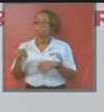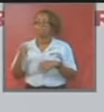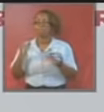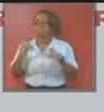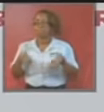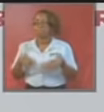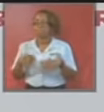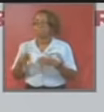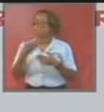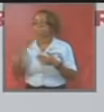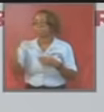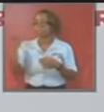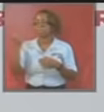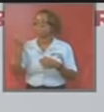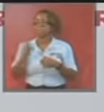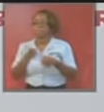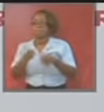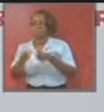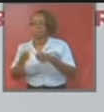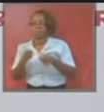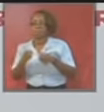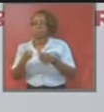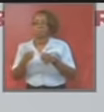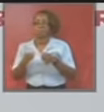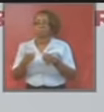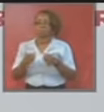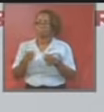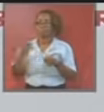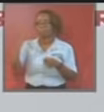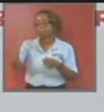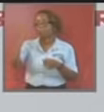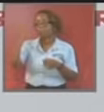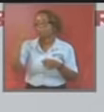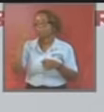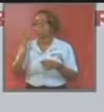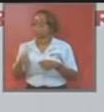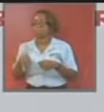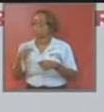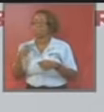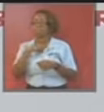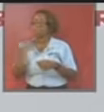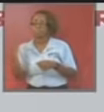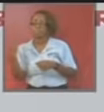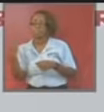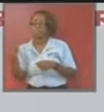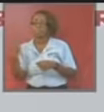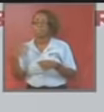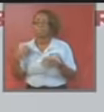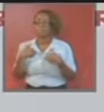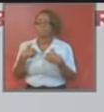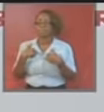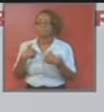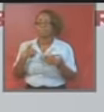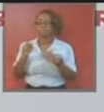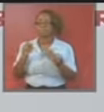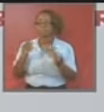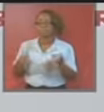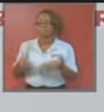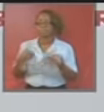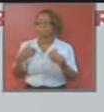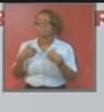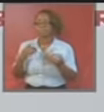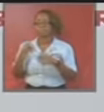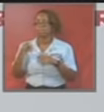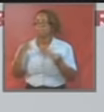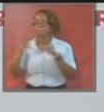exemption process. You know their risk profile based on the history, and of course you have your PCR before. So they are synergistic in the way they protect the